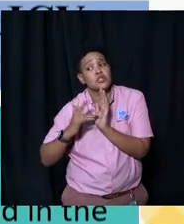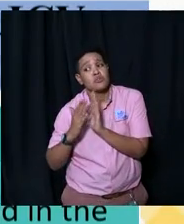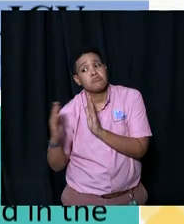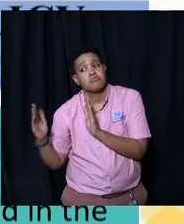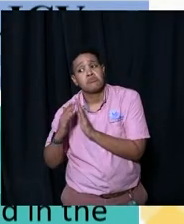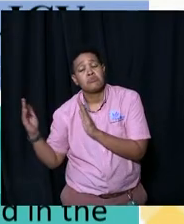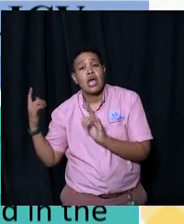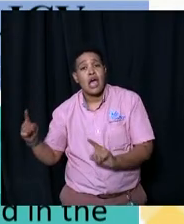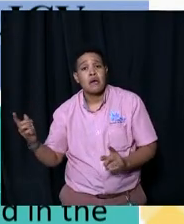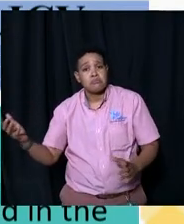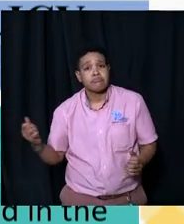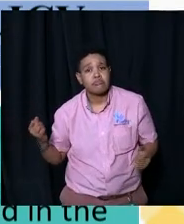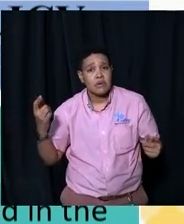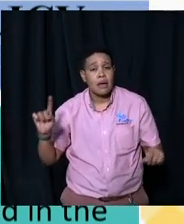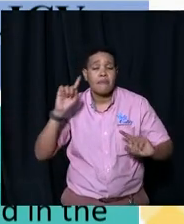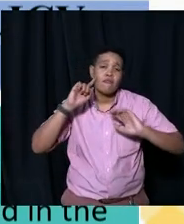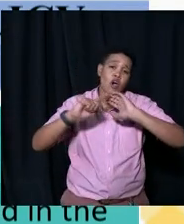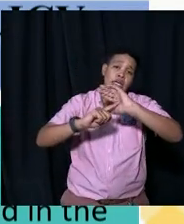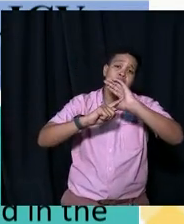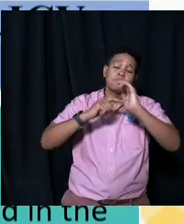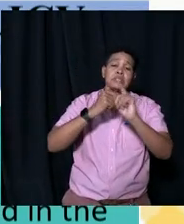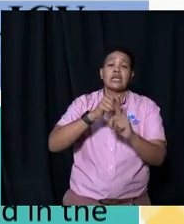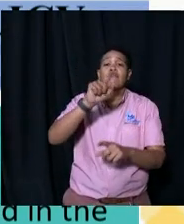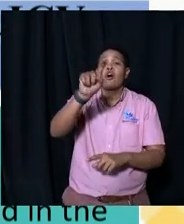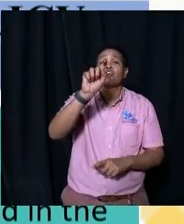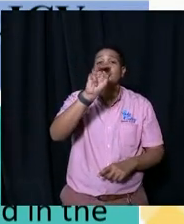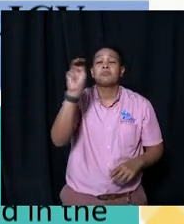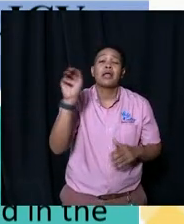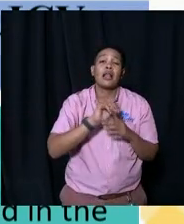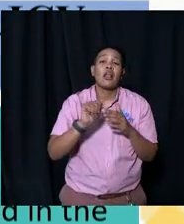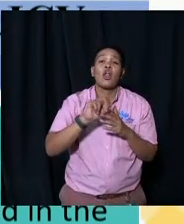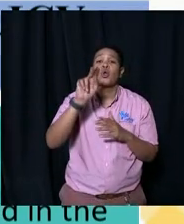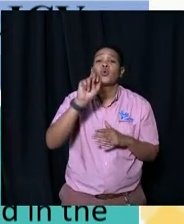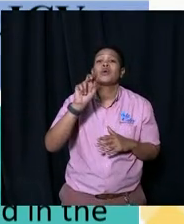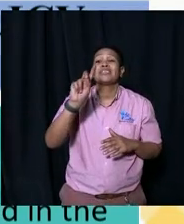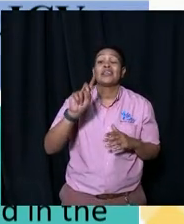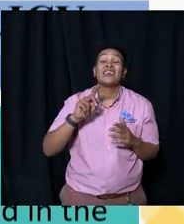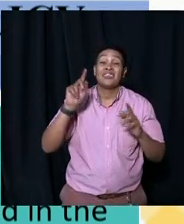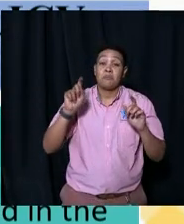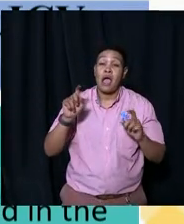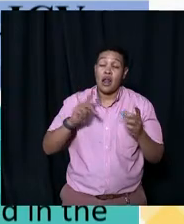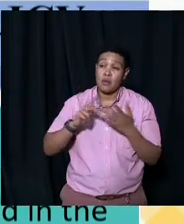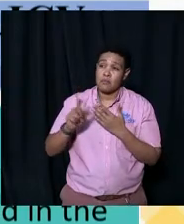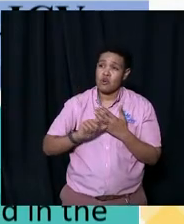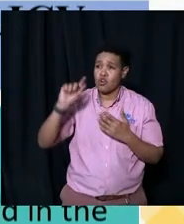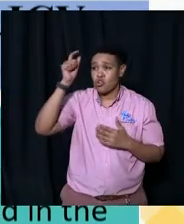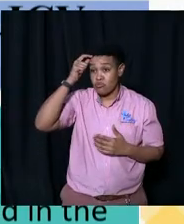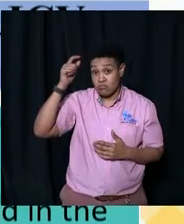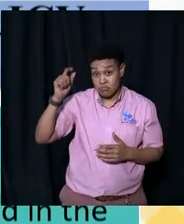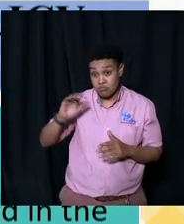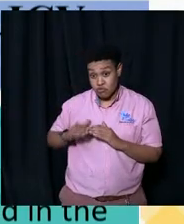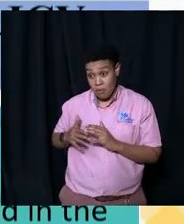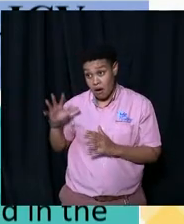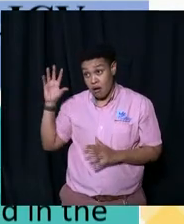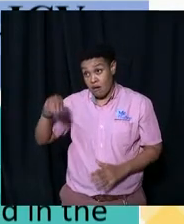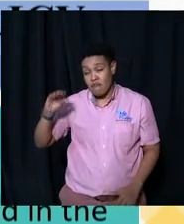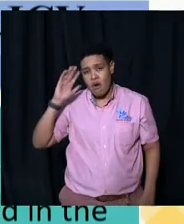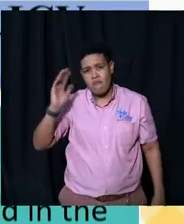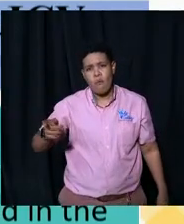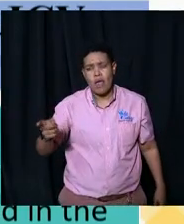term. For example, a $100 million USD pilot program, which Jamaica would take part in, which